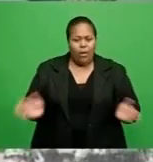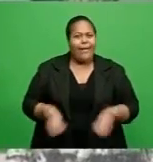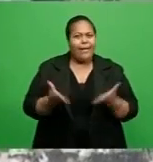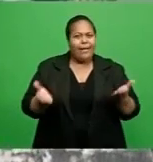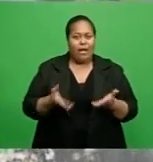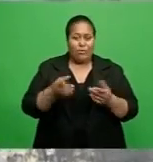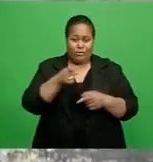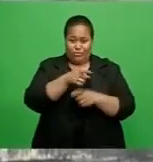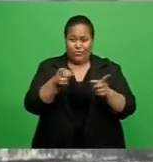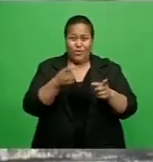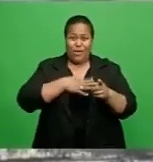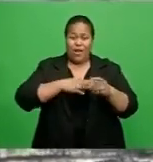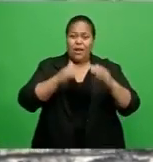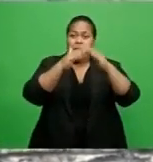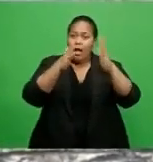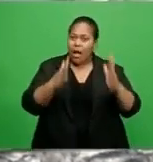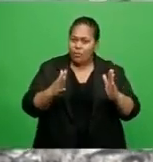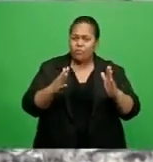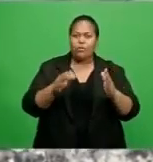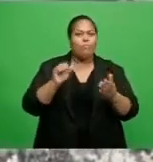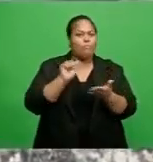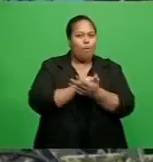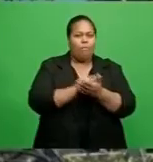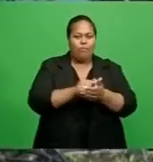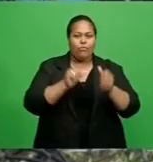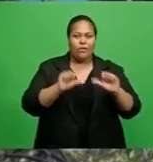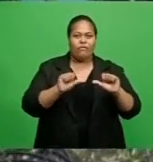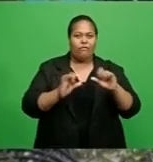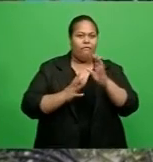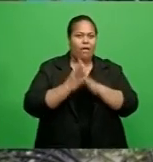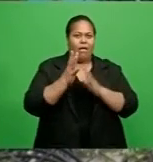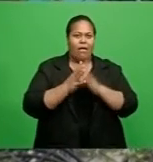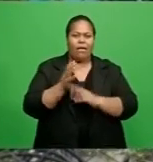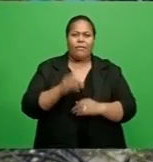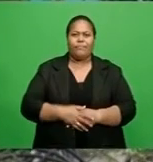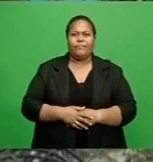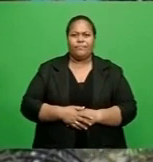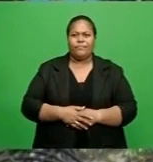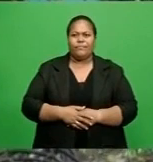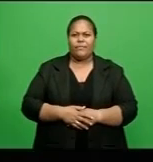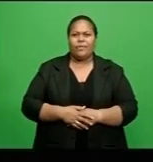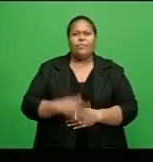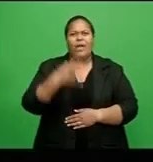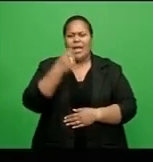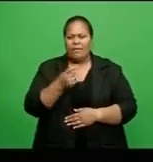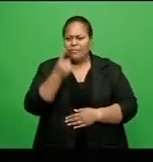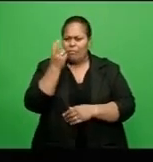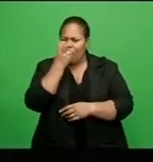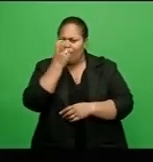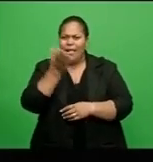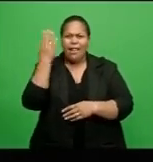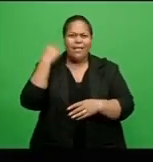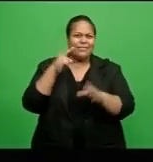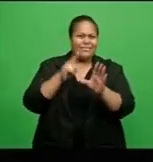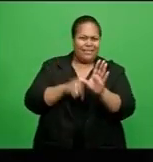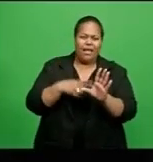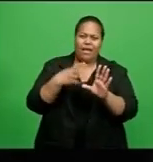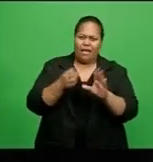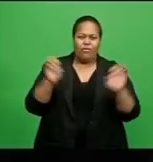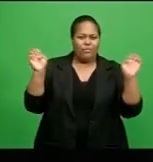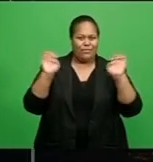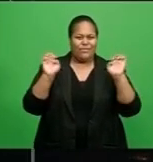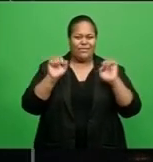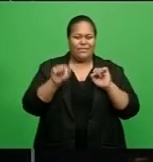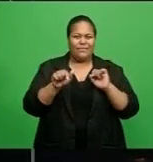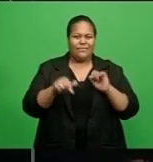fire protection. There were 2,648 ambulance runs last year for emergencies. Edwin Nand, FBC